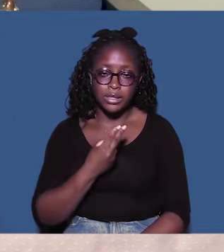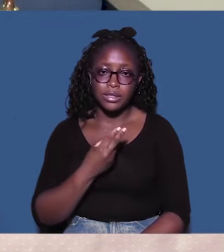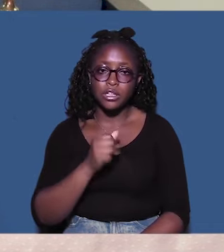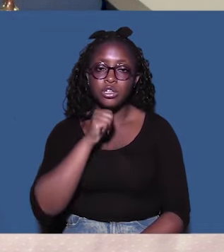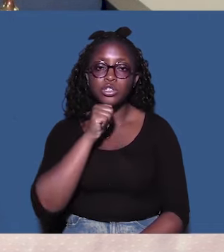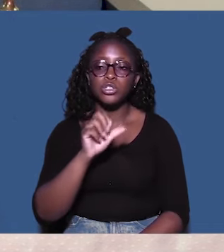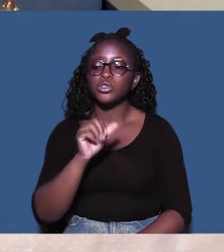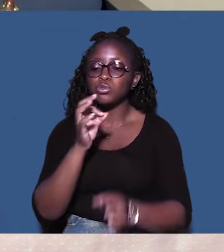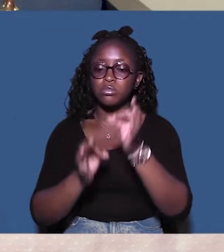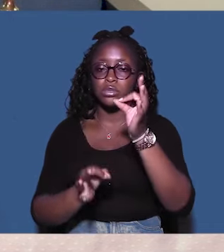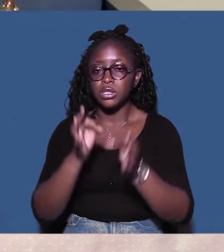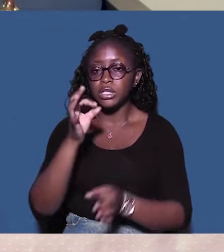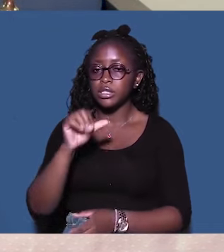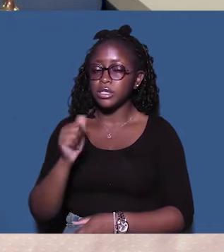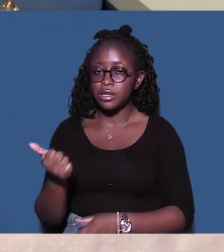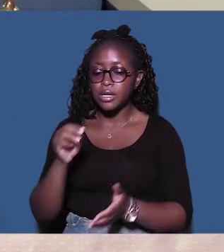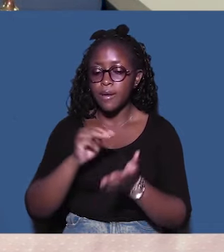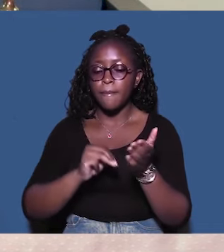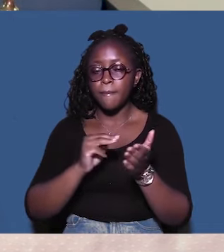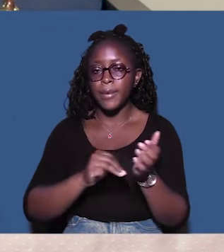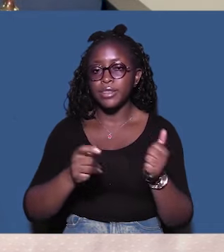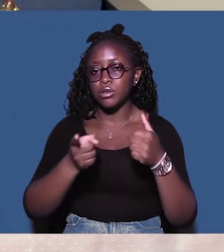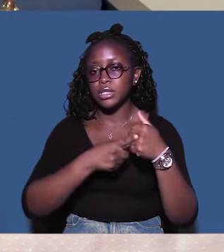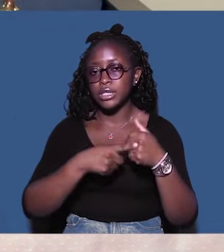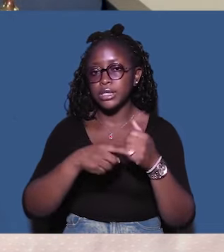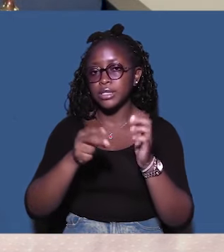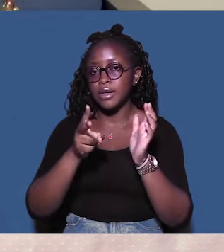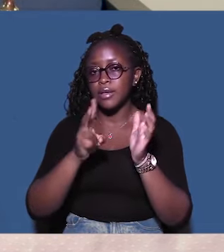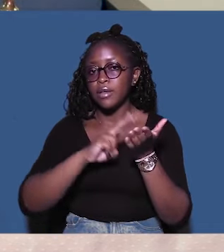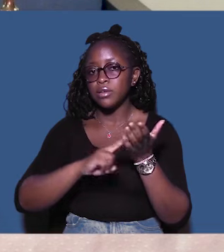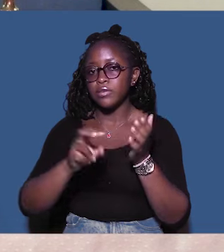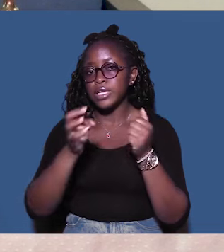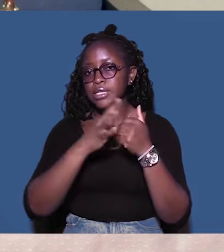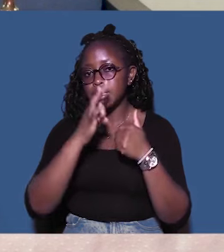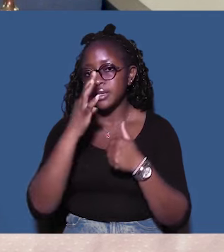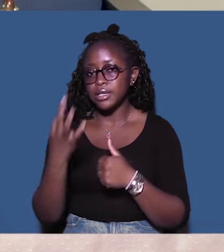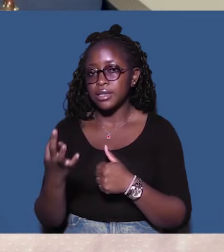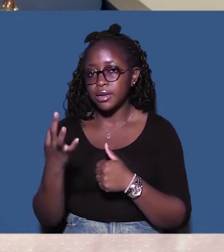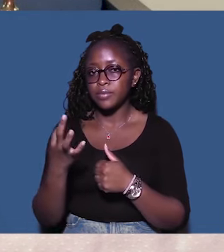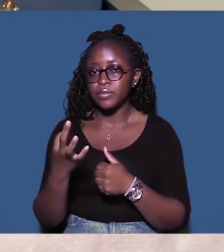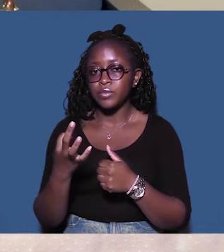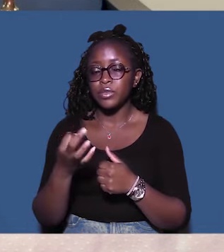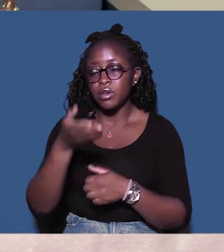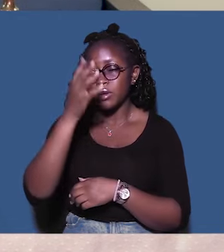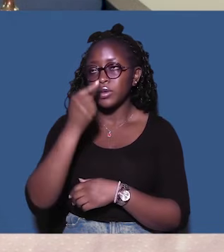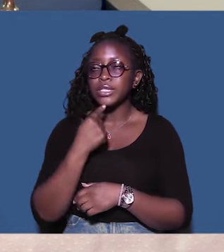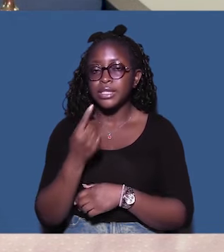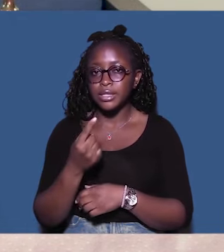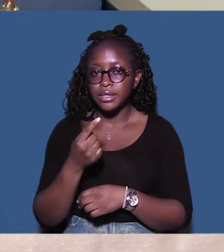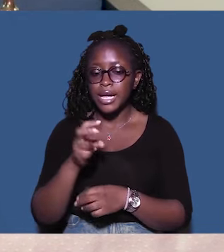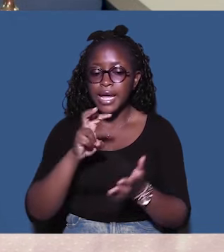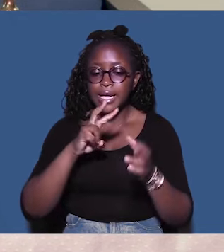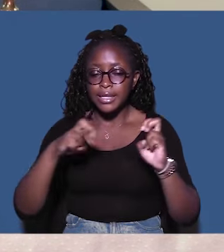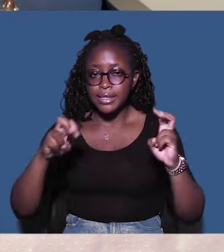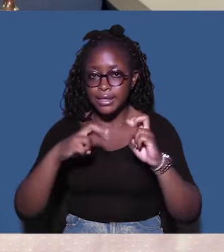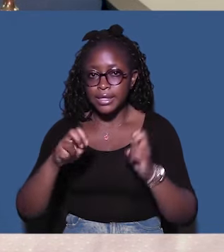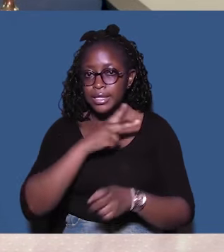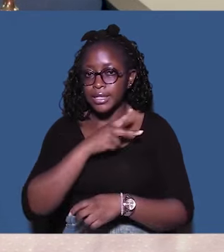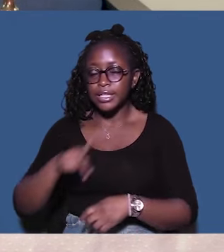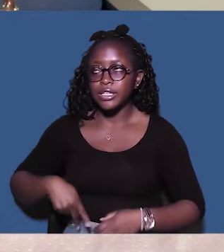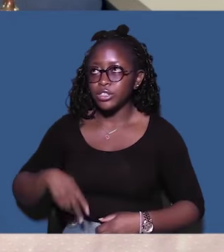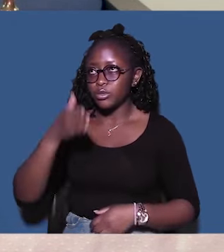Matthew 6:33, the Bible says, "Seek first the kingdom of God and his righteousness, and all these things will be given to you